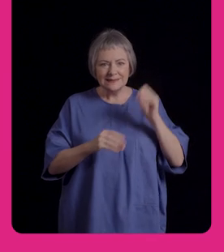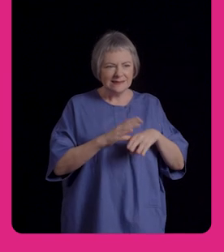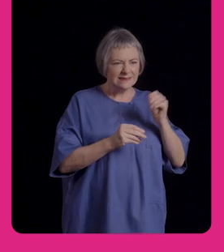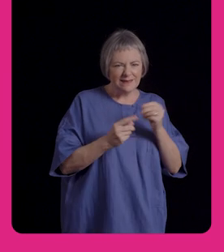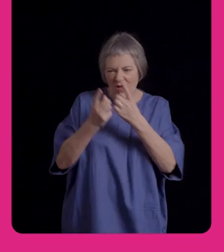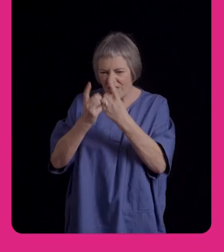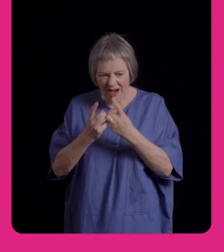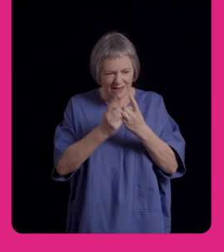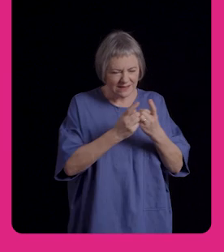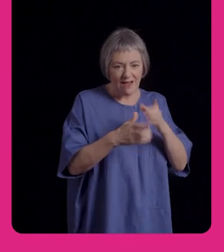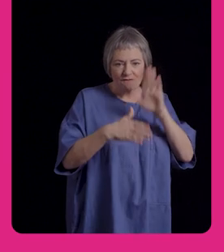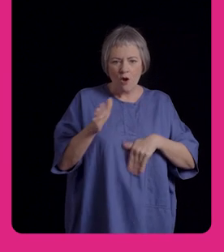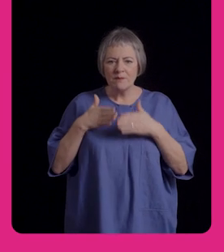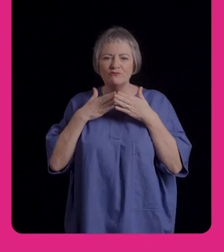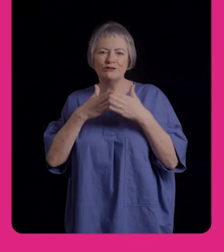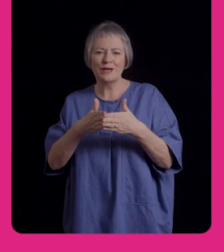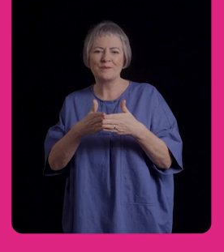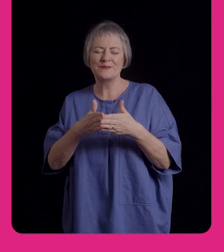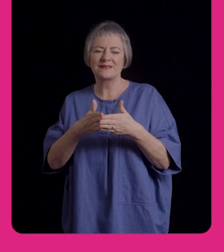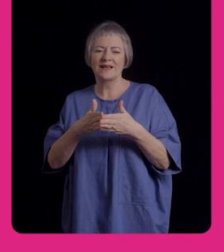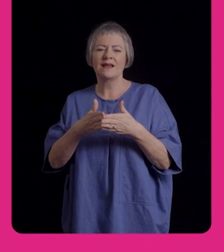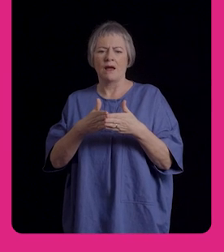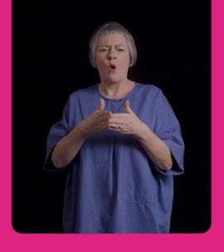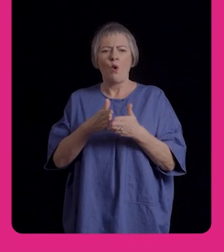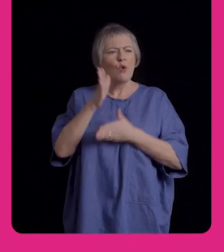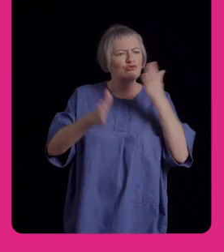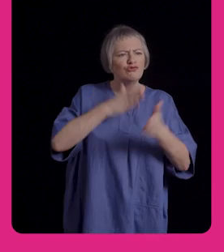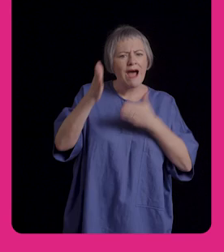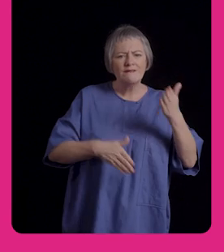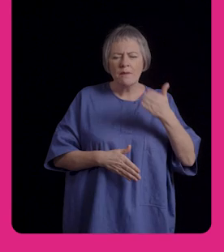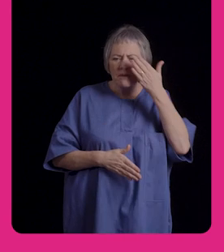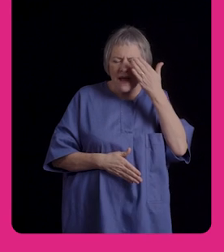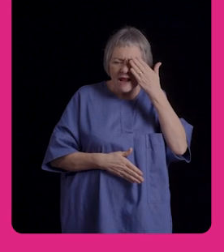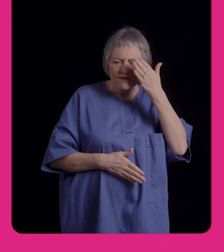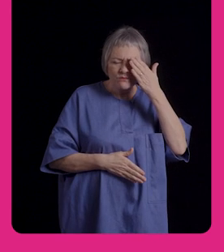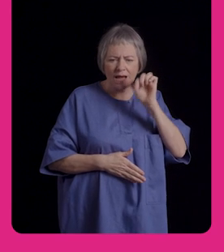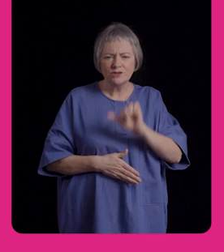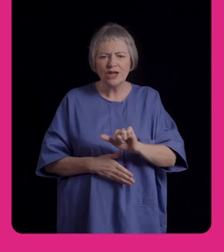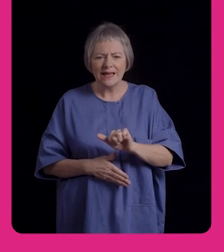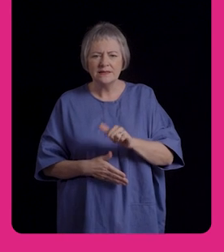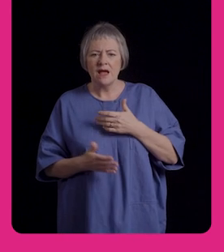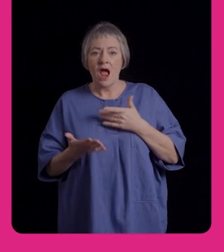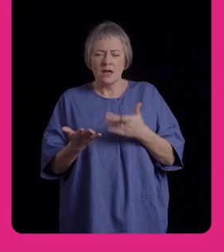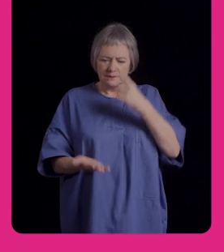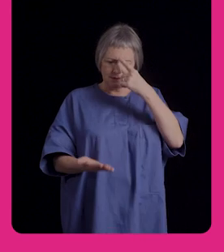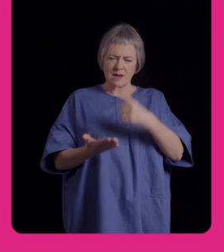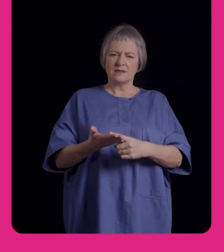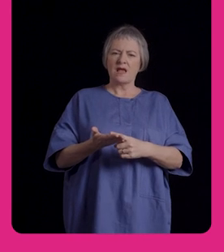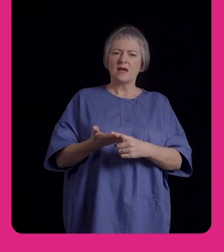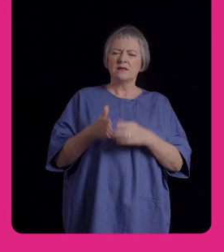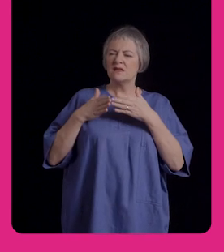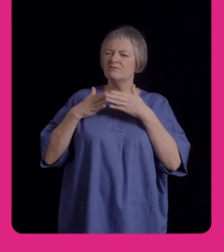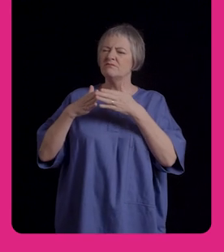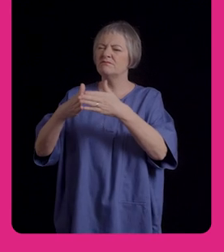stealing booty off of these ships. He is a well-traveled pirate and cartographer who's largely decided that